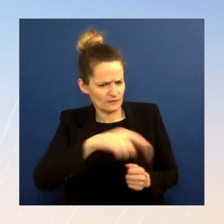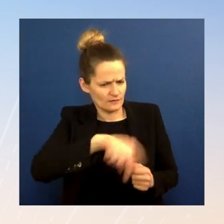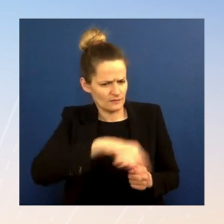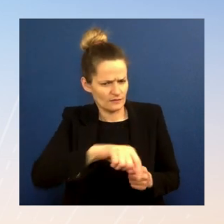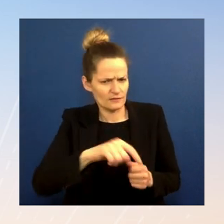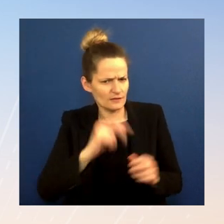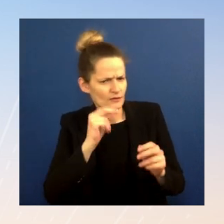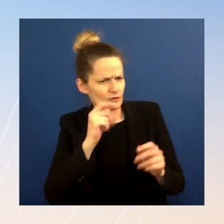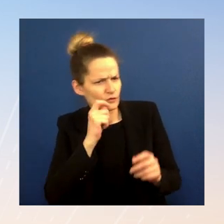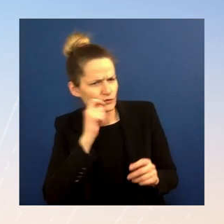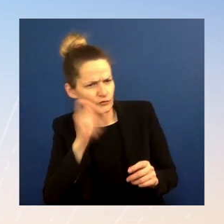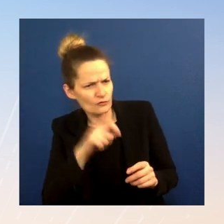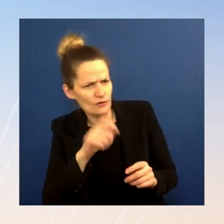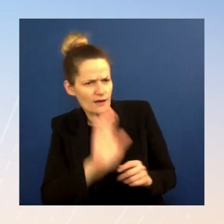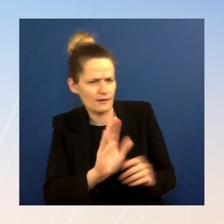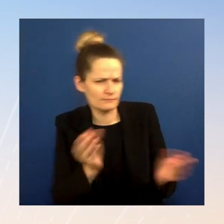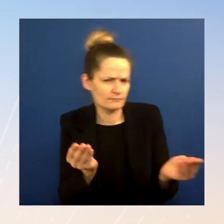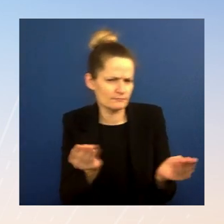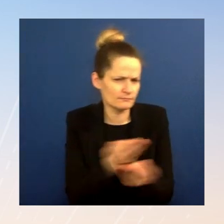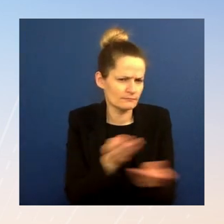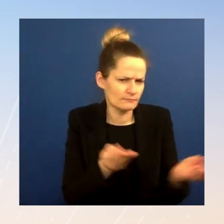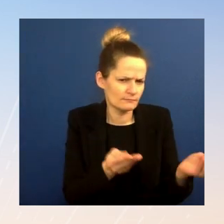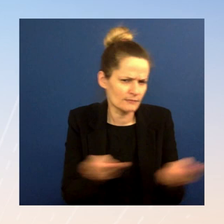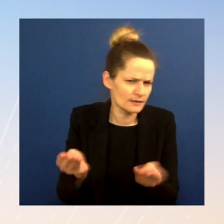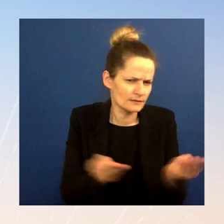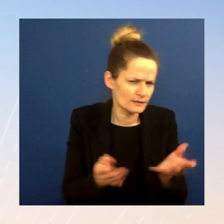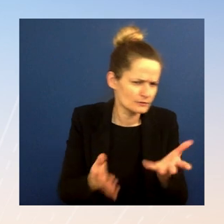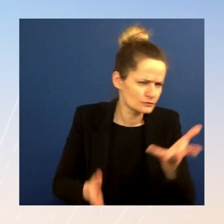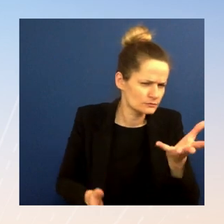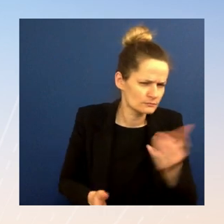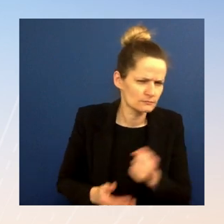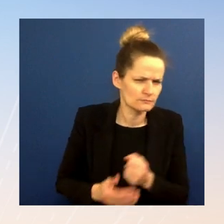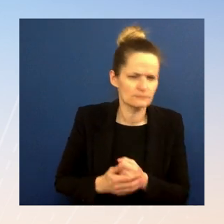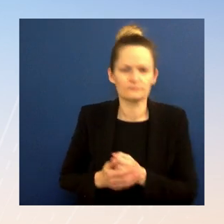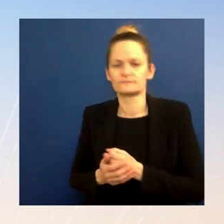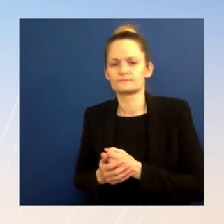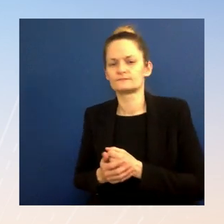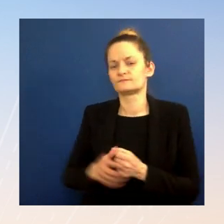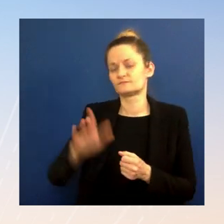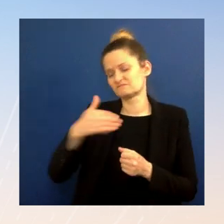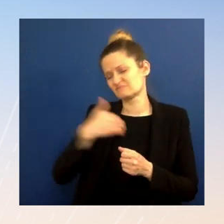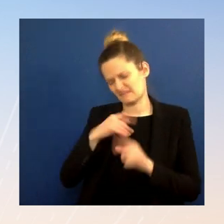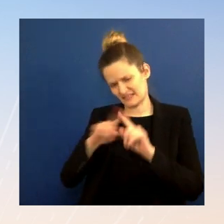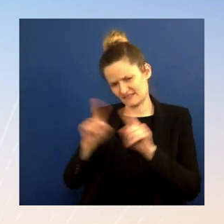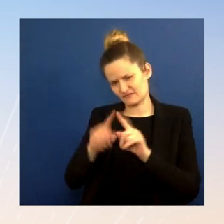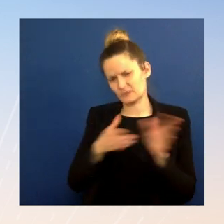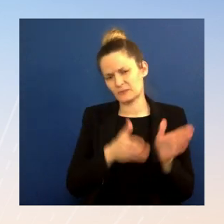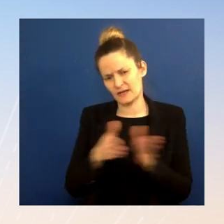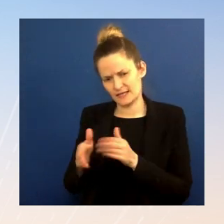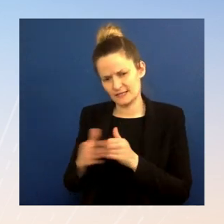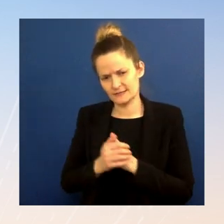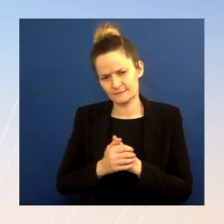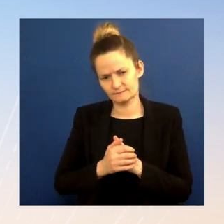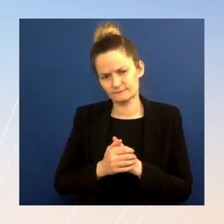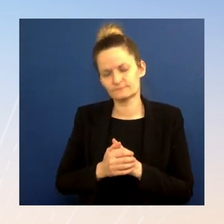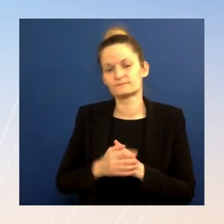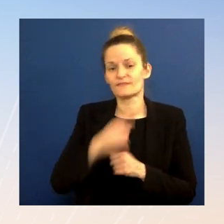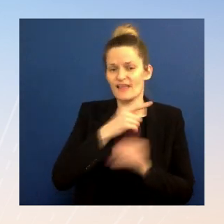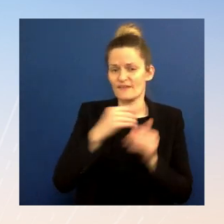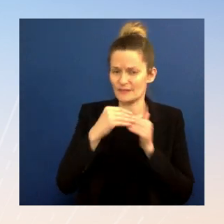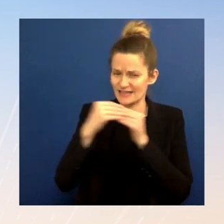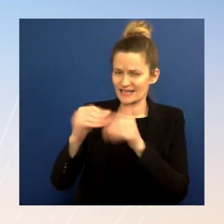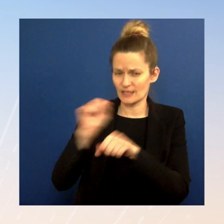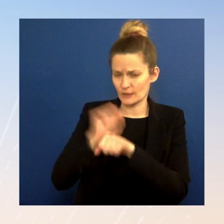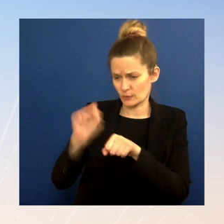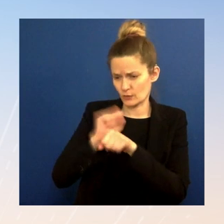Well, we've been involved in a couple of ways. One, we've been leading the effort to build support in the global community to put in place sanctions that are